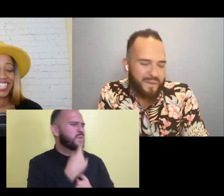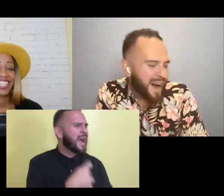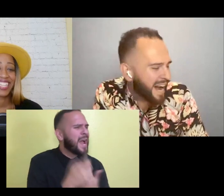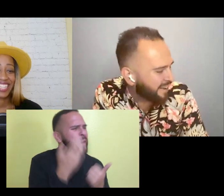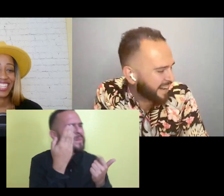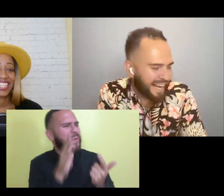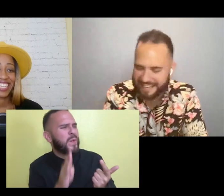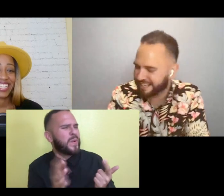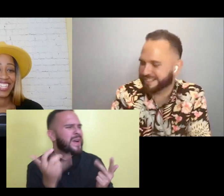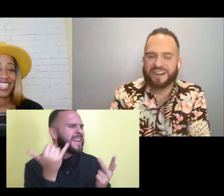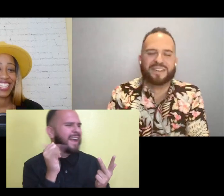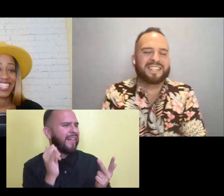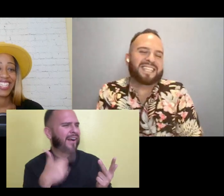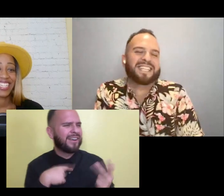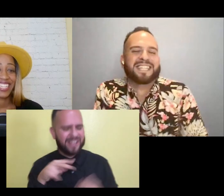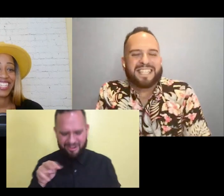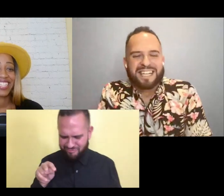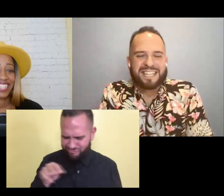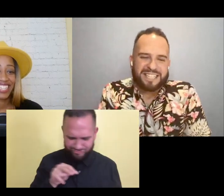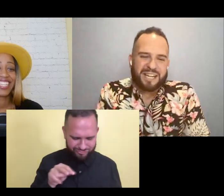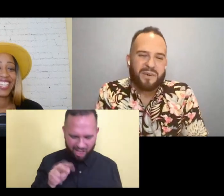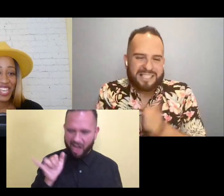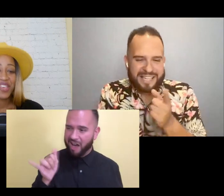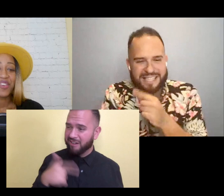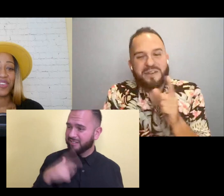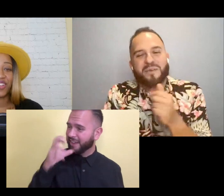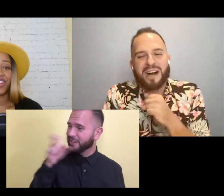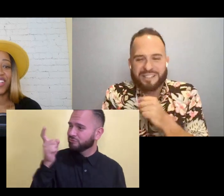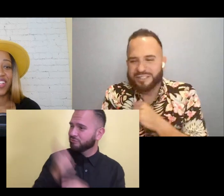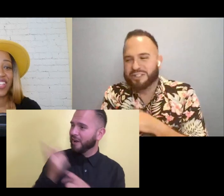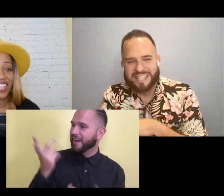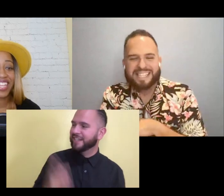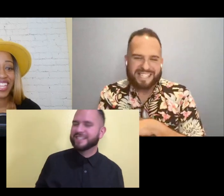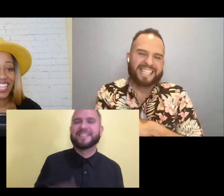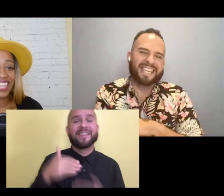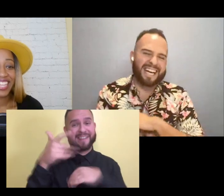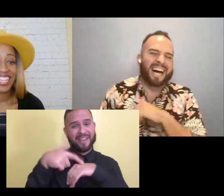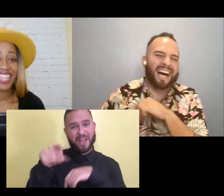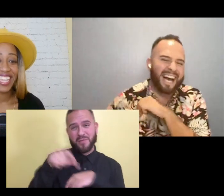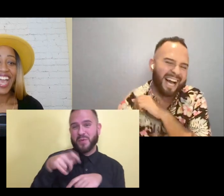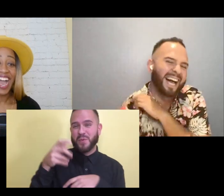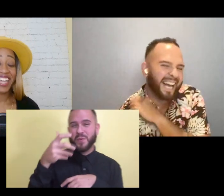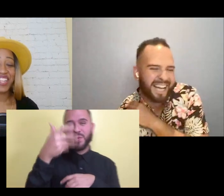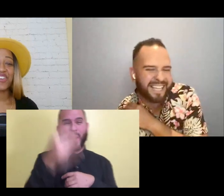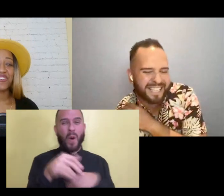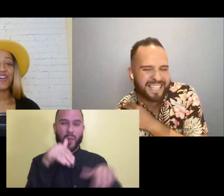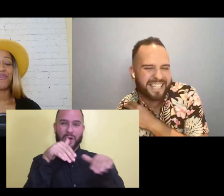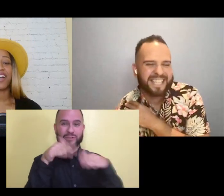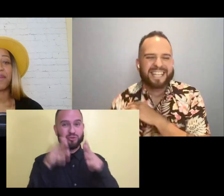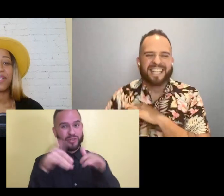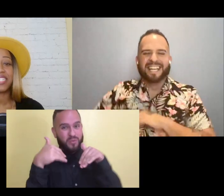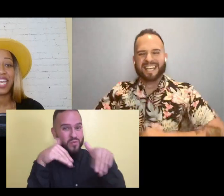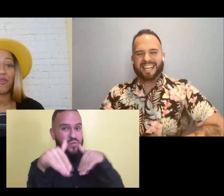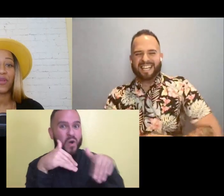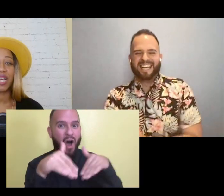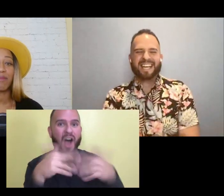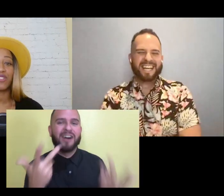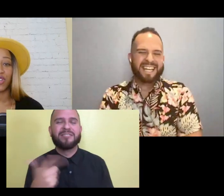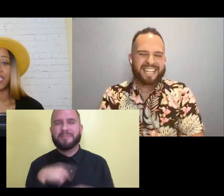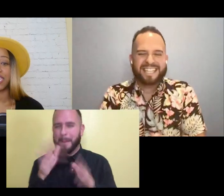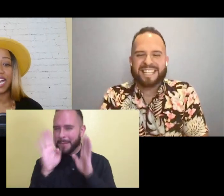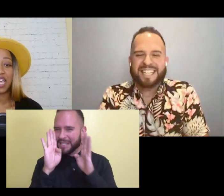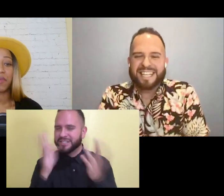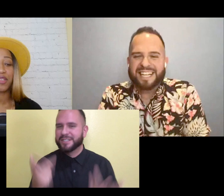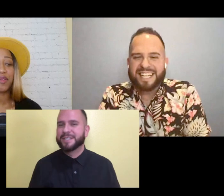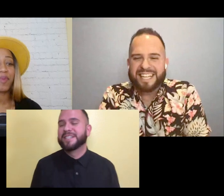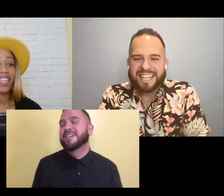and I'm like, "Wow, like I guess so." Watch next you time you know, walk in the streets. I know. You know what? I must say, when it comes to